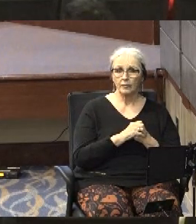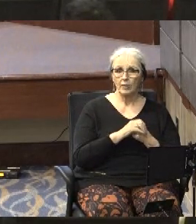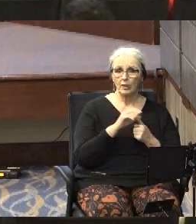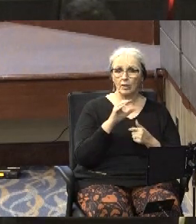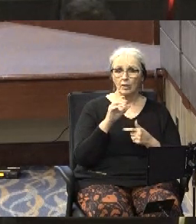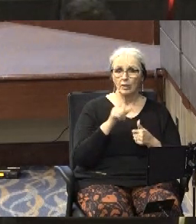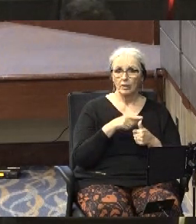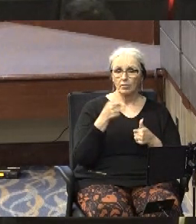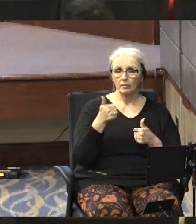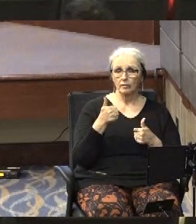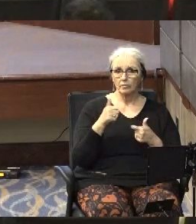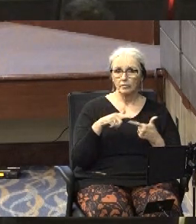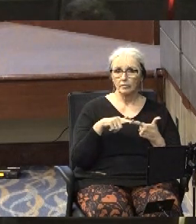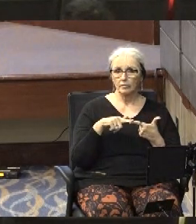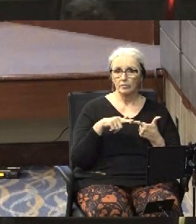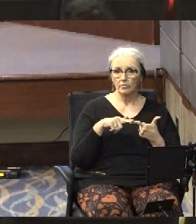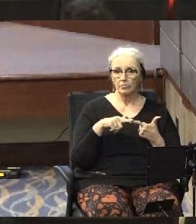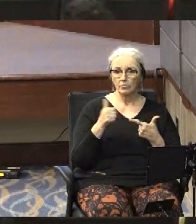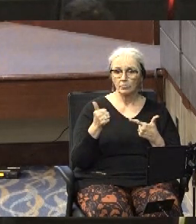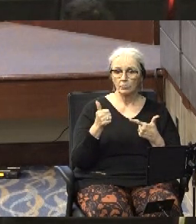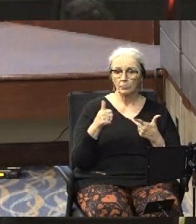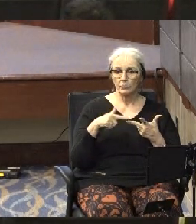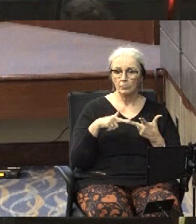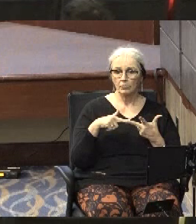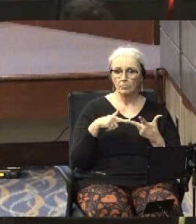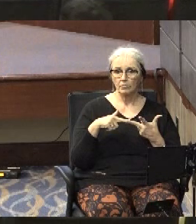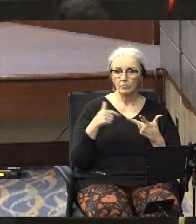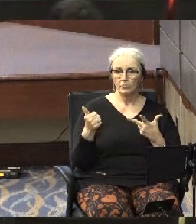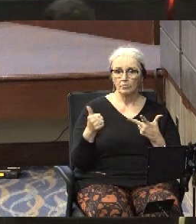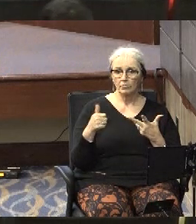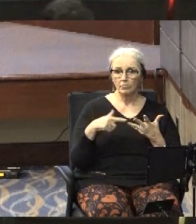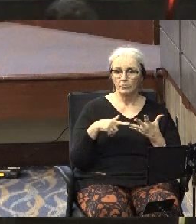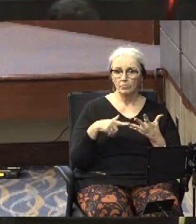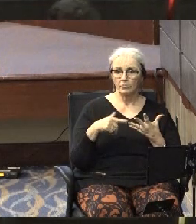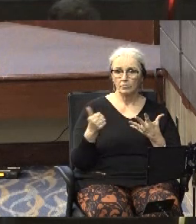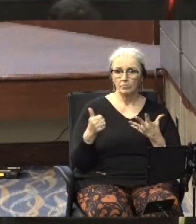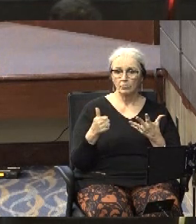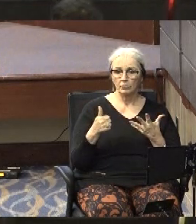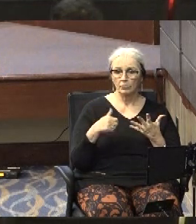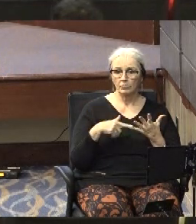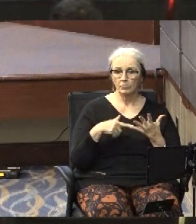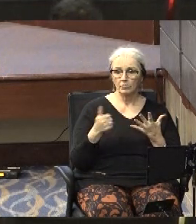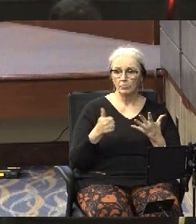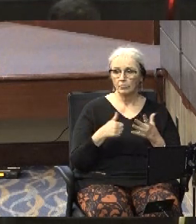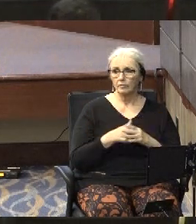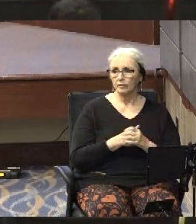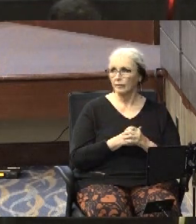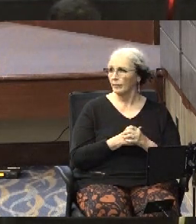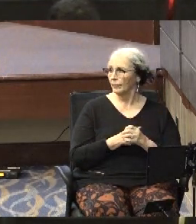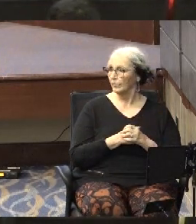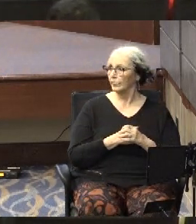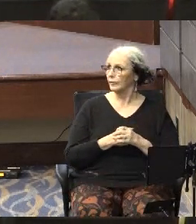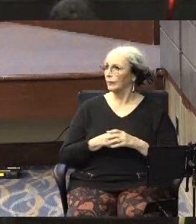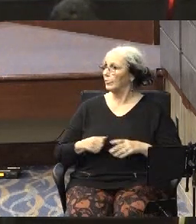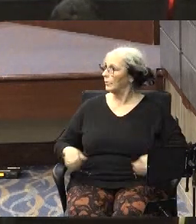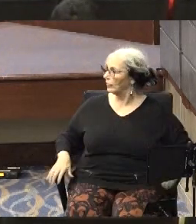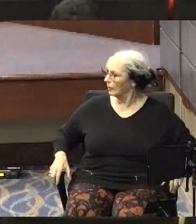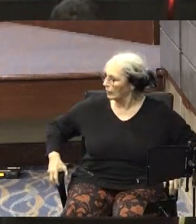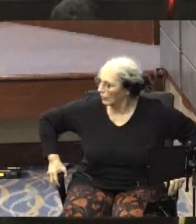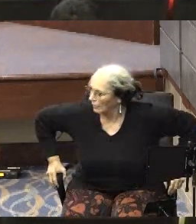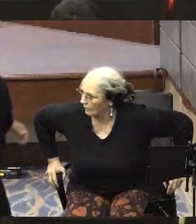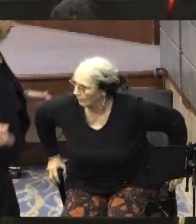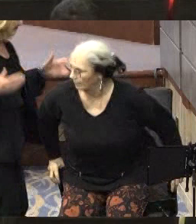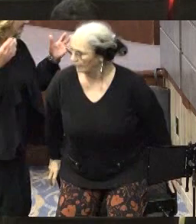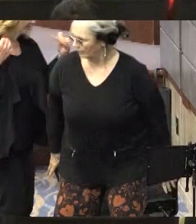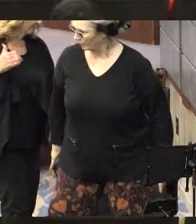Barfield? Yes. Rodriguez? Aye. Horner? Aye. Holmes? Aye. Borderud? Yes. Motion carries, and we move on to